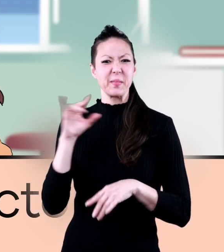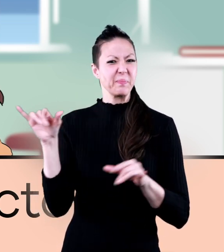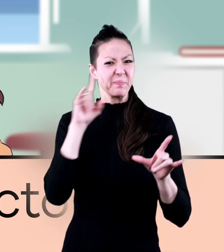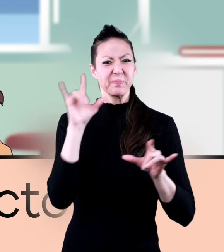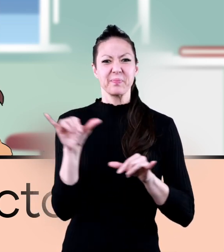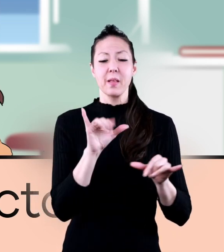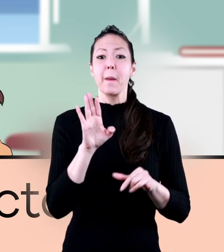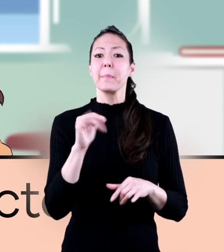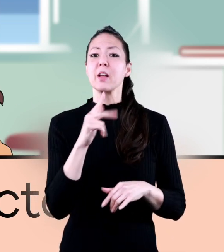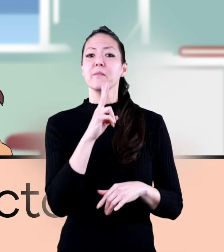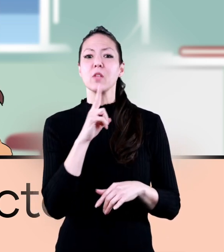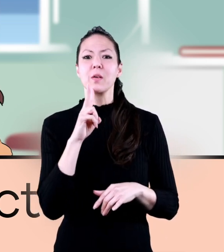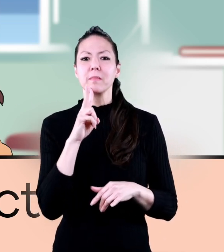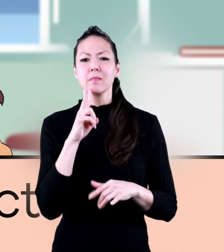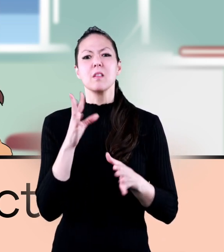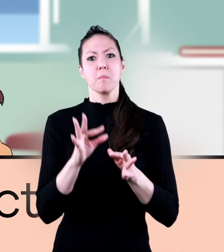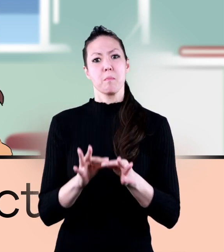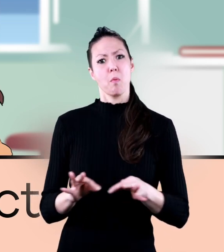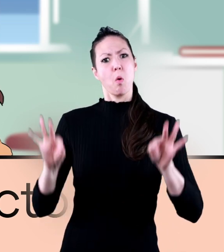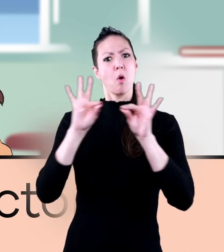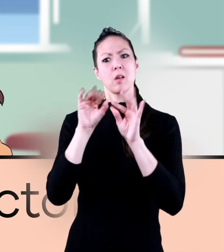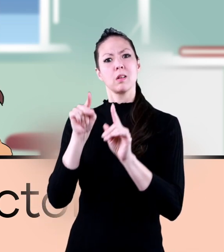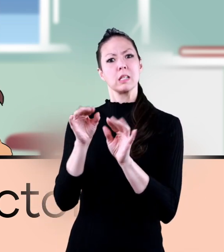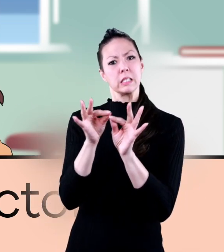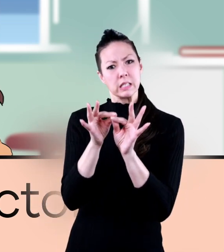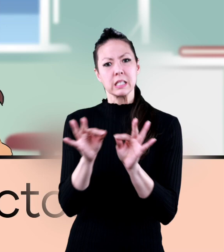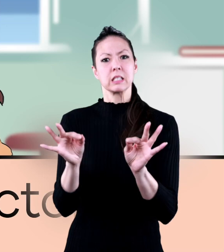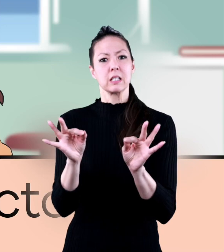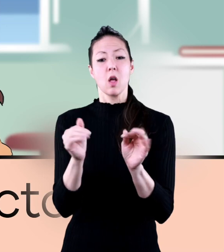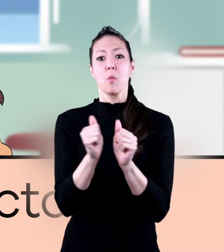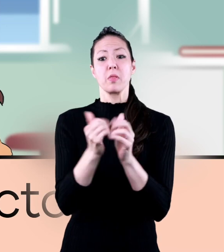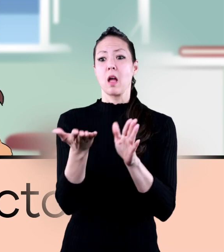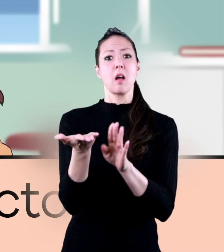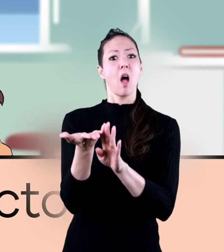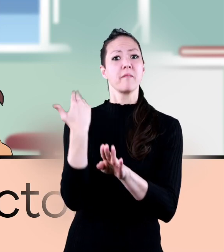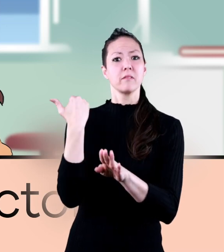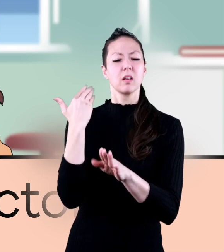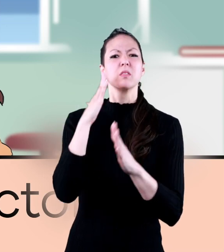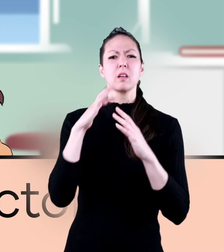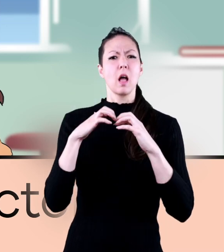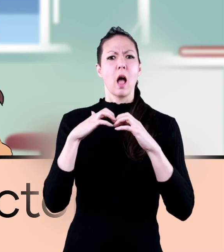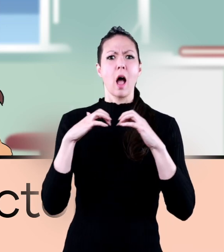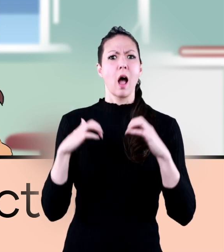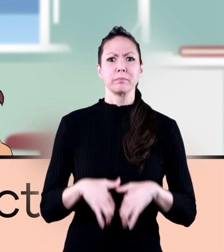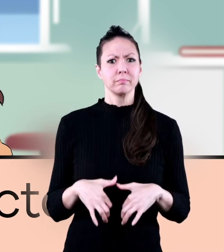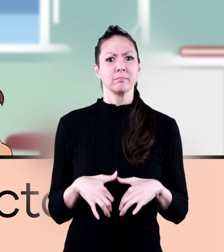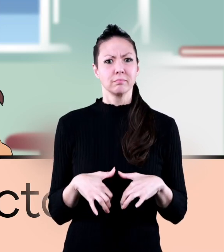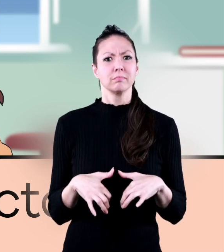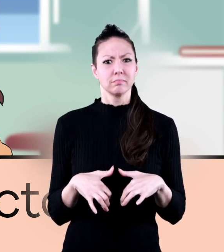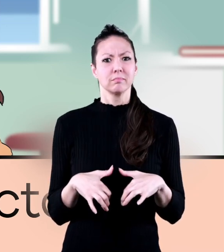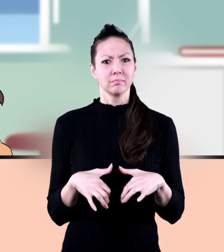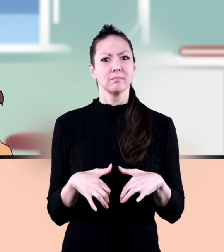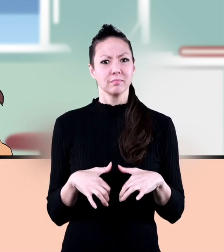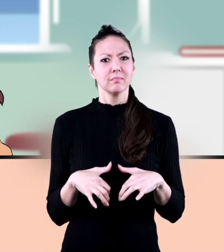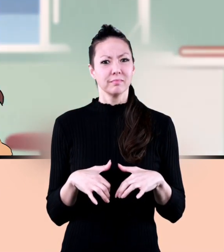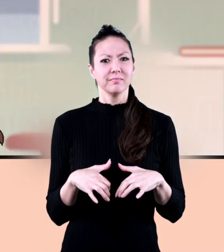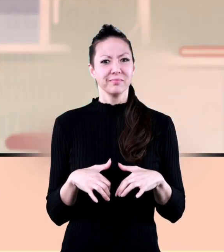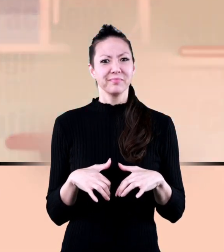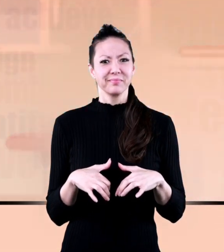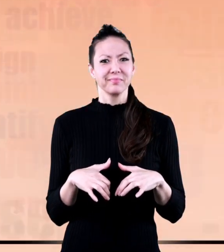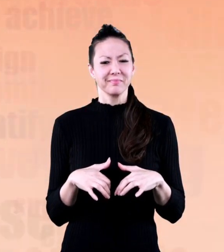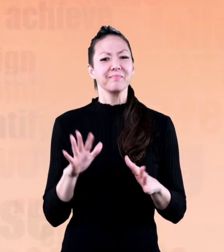action verb, this being verb is essential to the sentence. Without it, the sentence would fall apart.